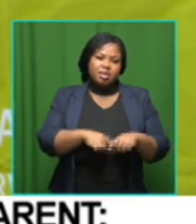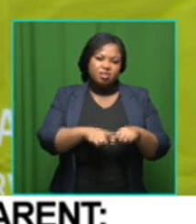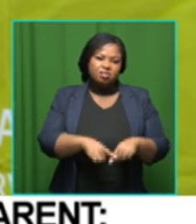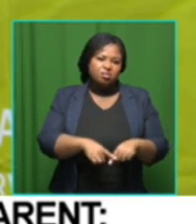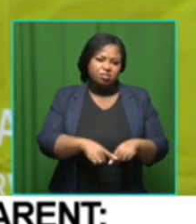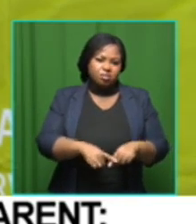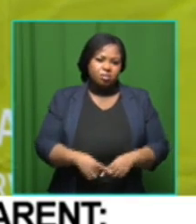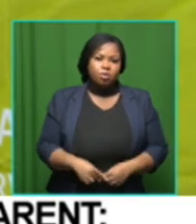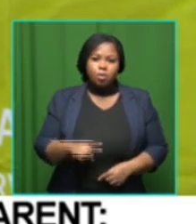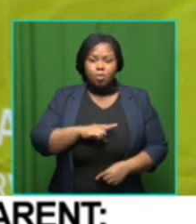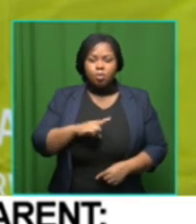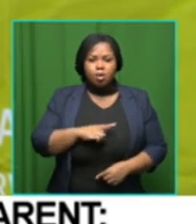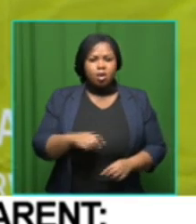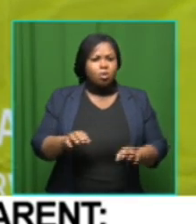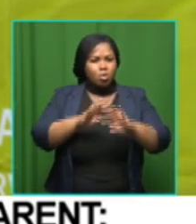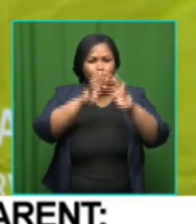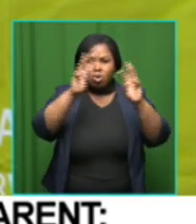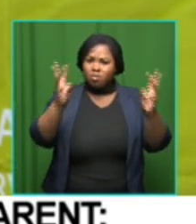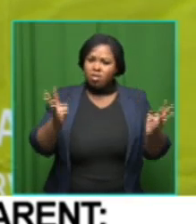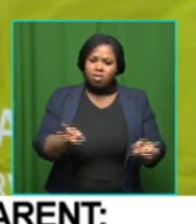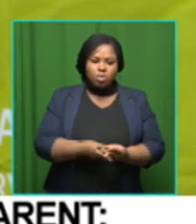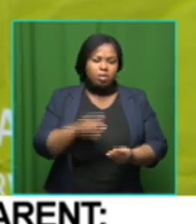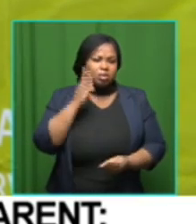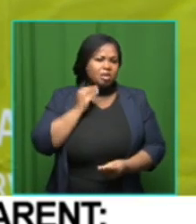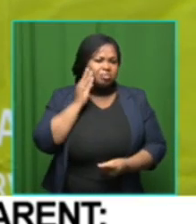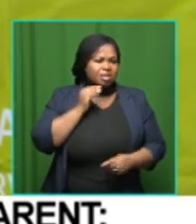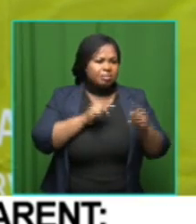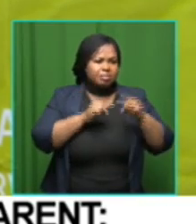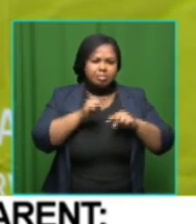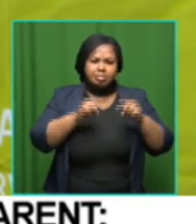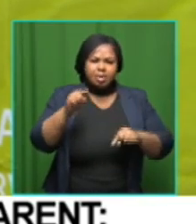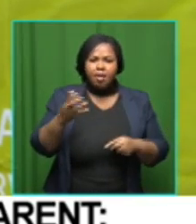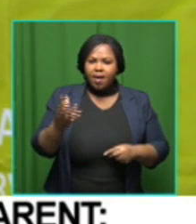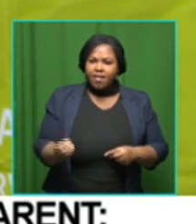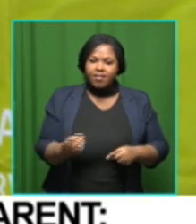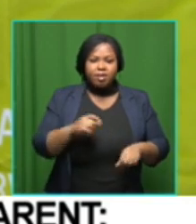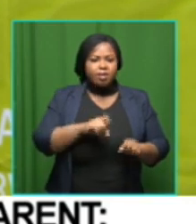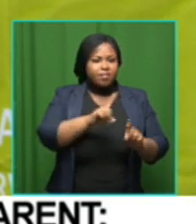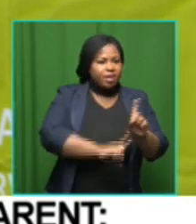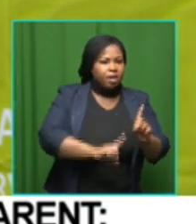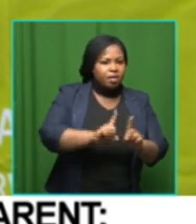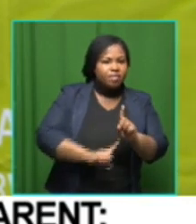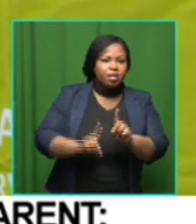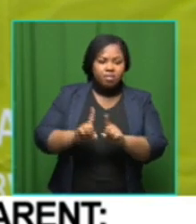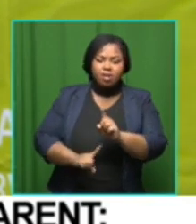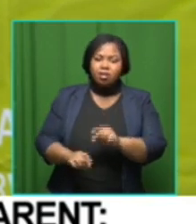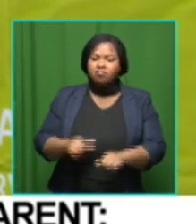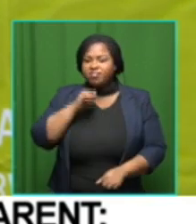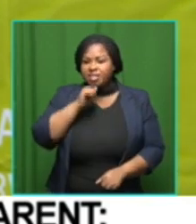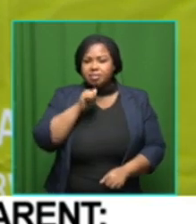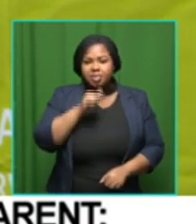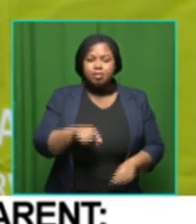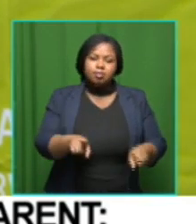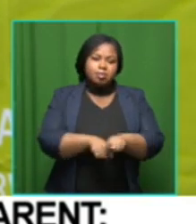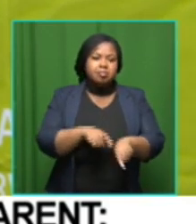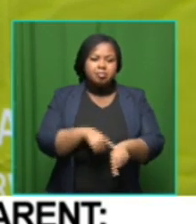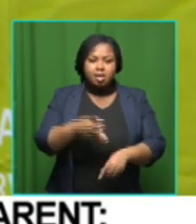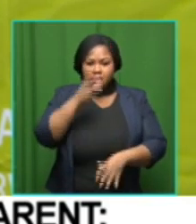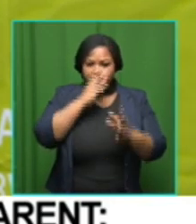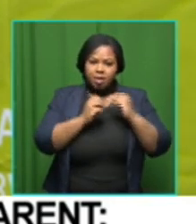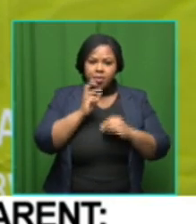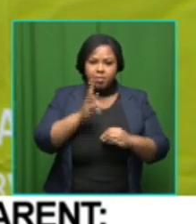there's experience all over the world. There are successes, there are failures, and both of them give us lessons.